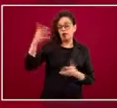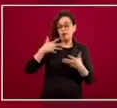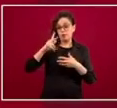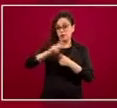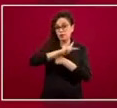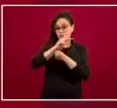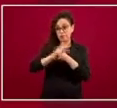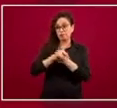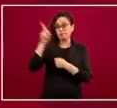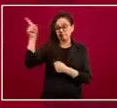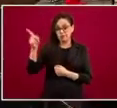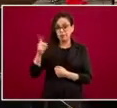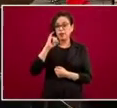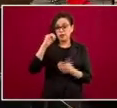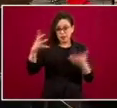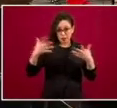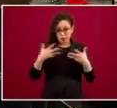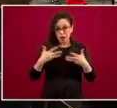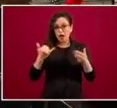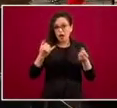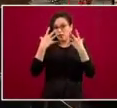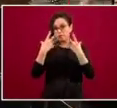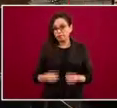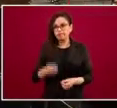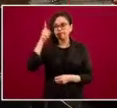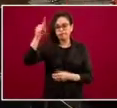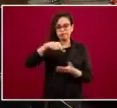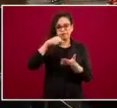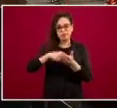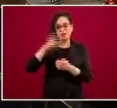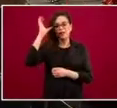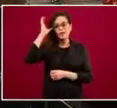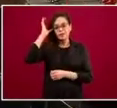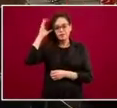enough supply is China.